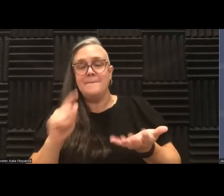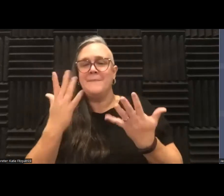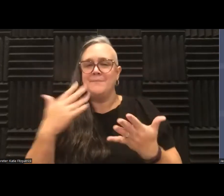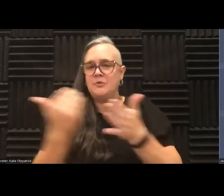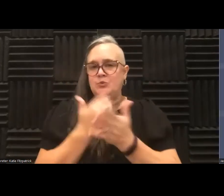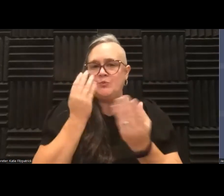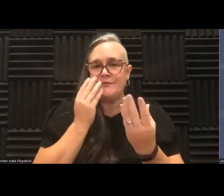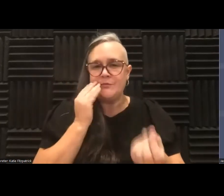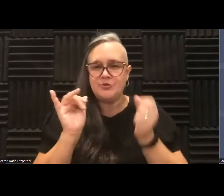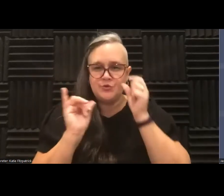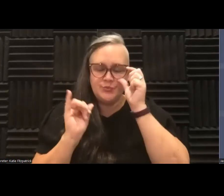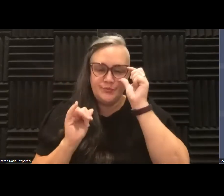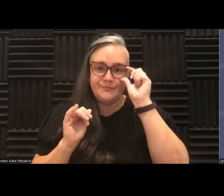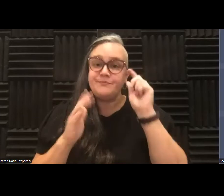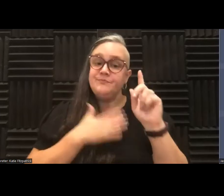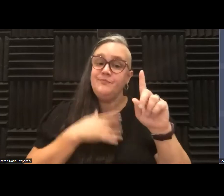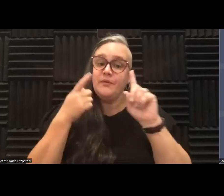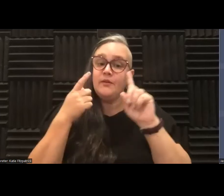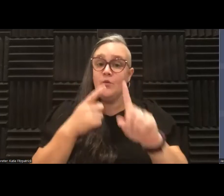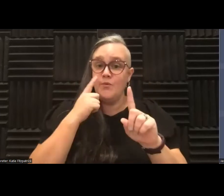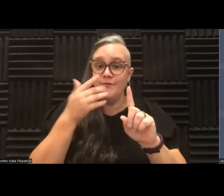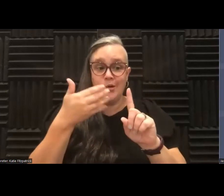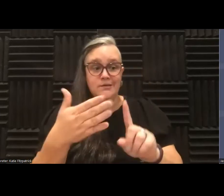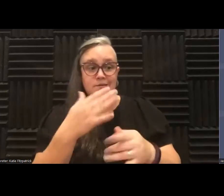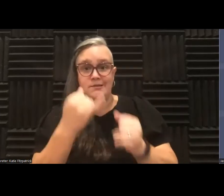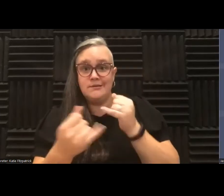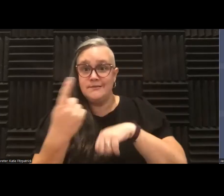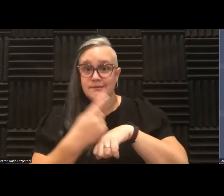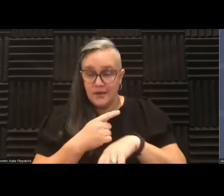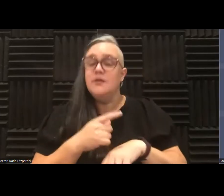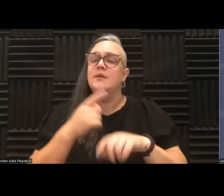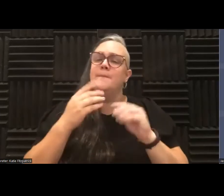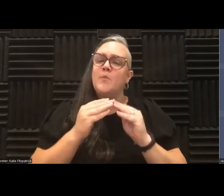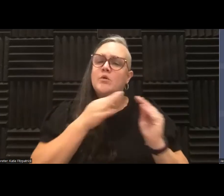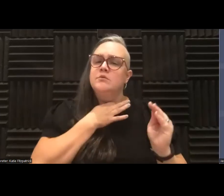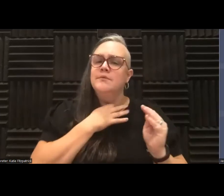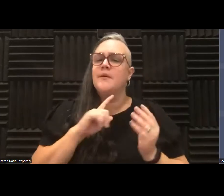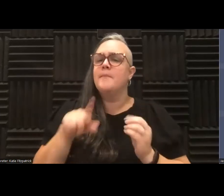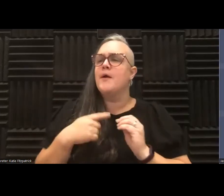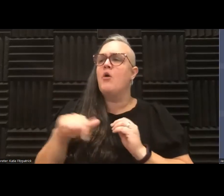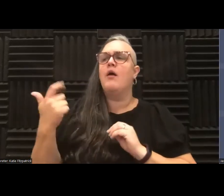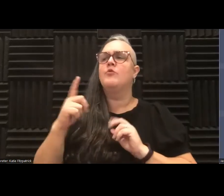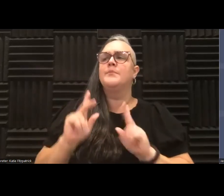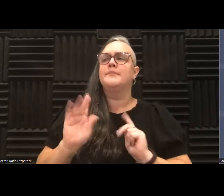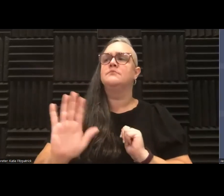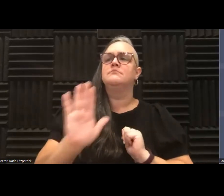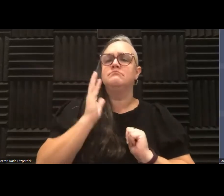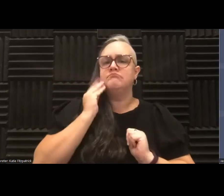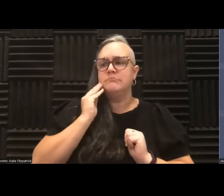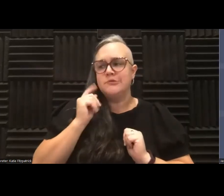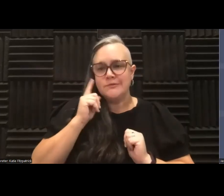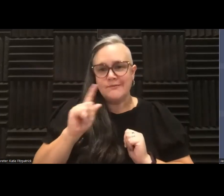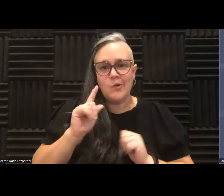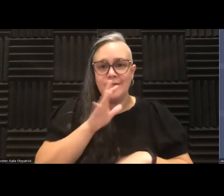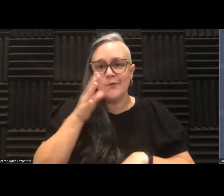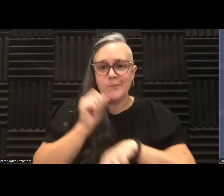I hope you come away with today is more curiosity about others' experience in farm work and what that might look like day